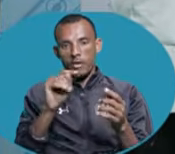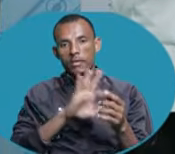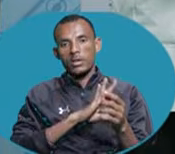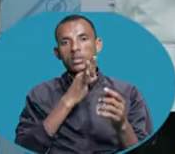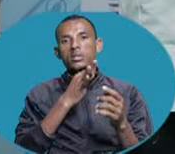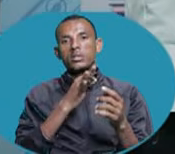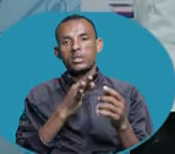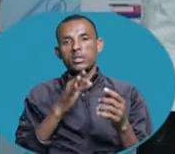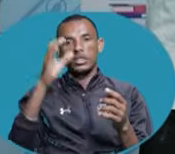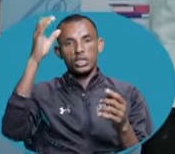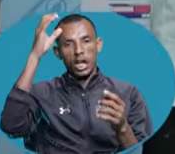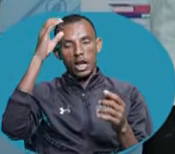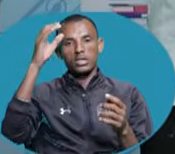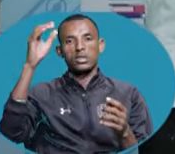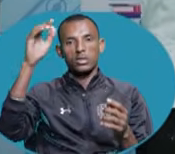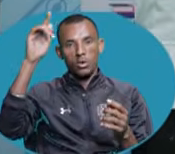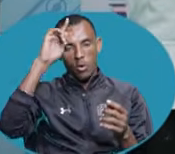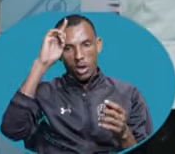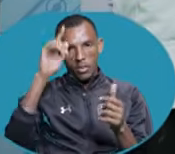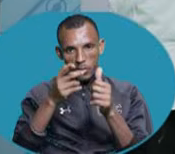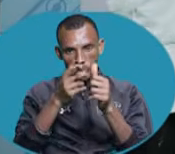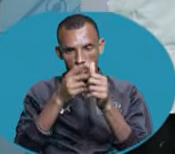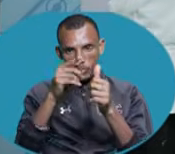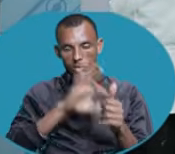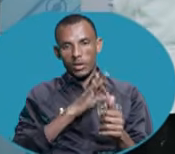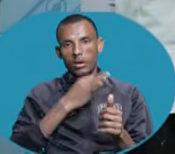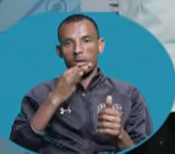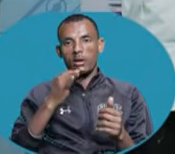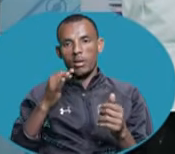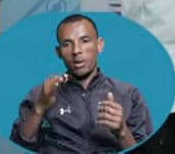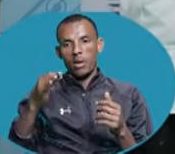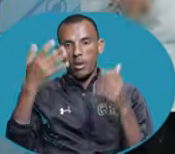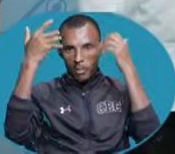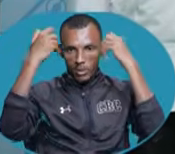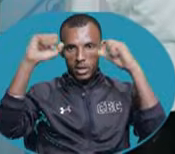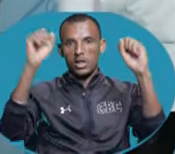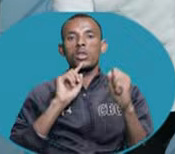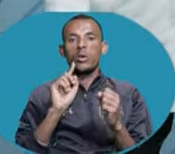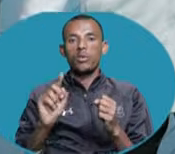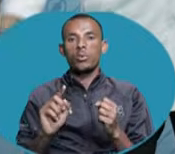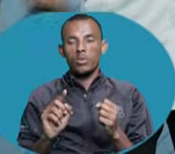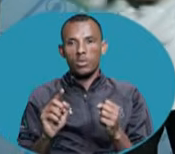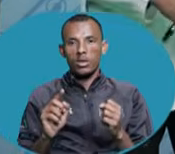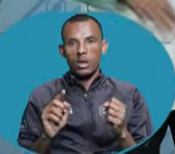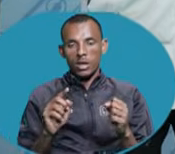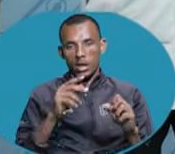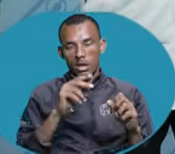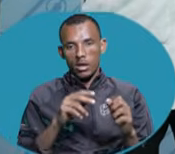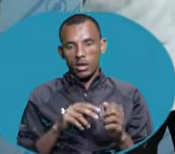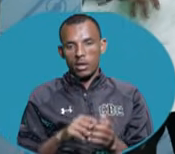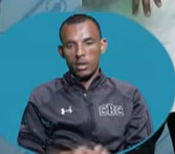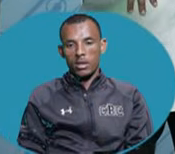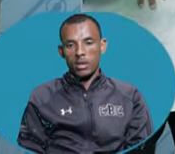became the first president of independent France. The next